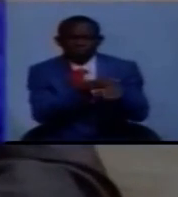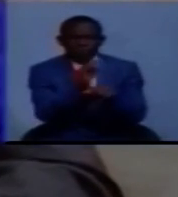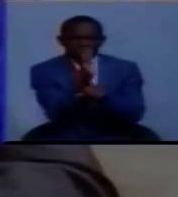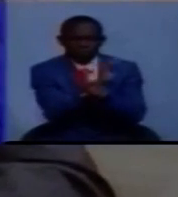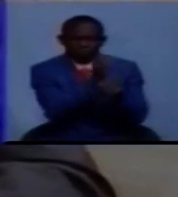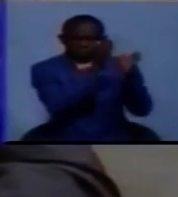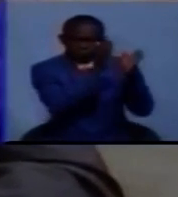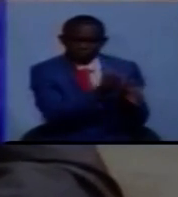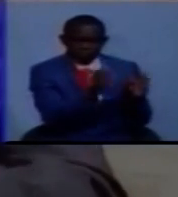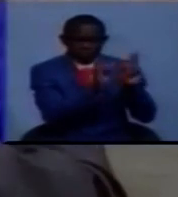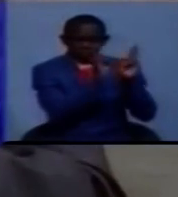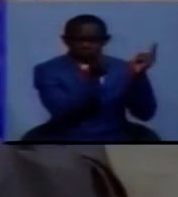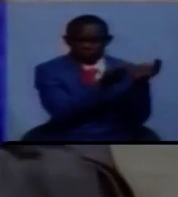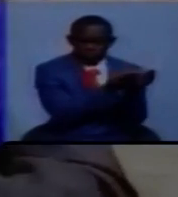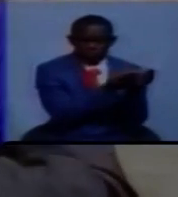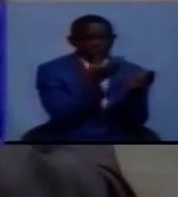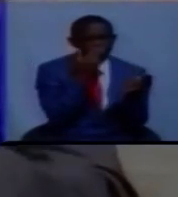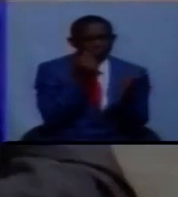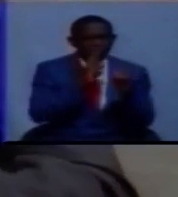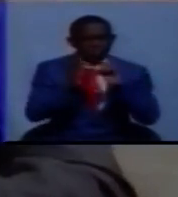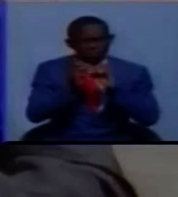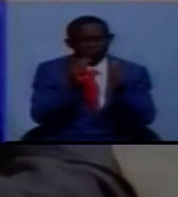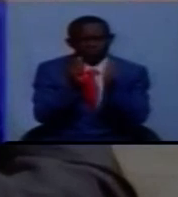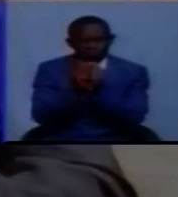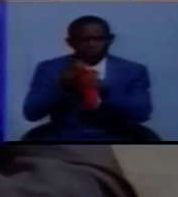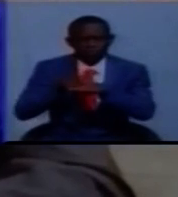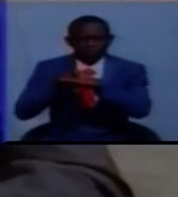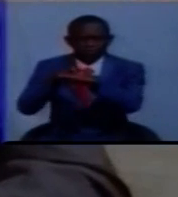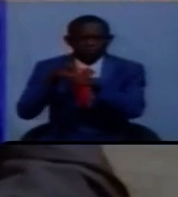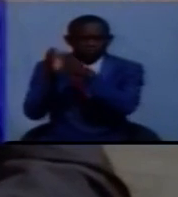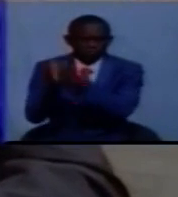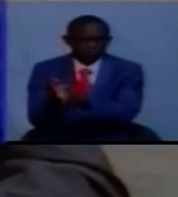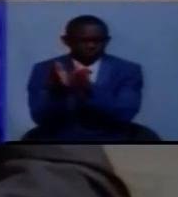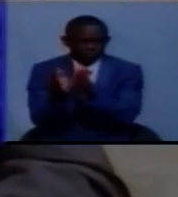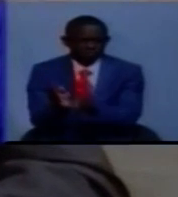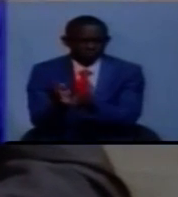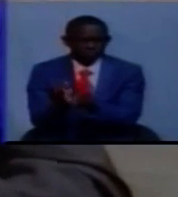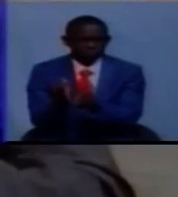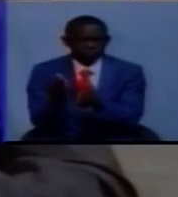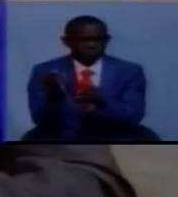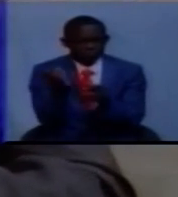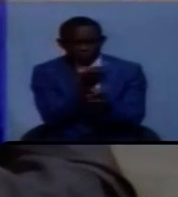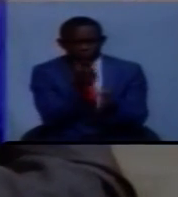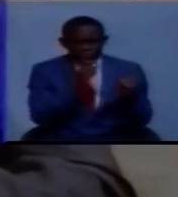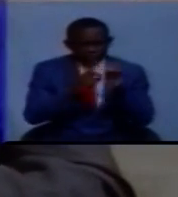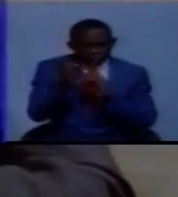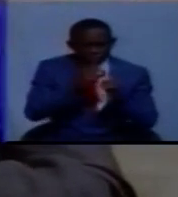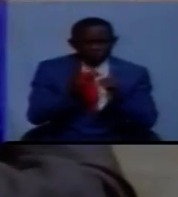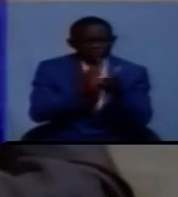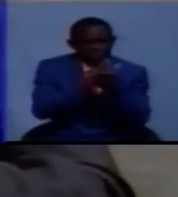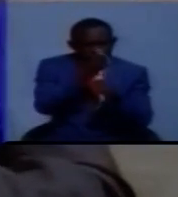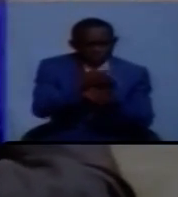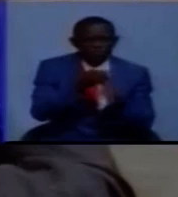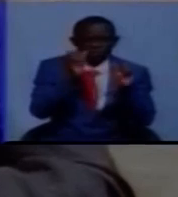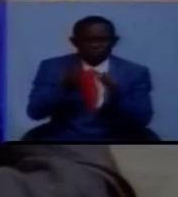say, we are going to government, or specifically we are going to the Ministry of Labor, so that we can be able to resolve those issues. So these